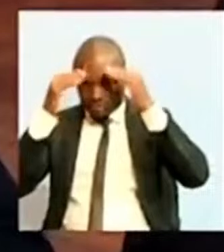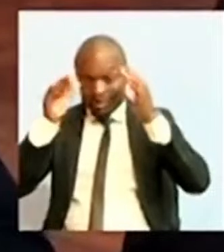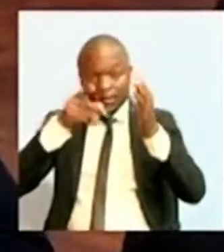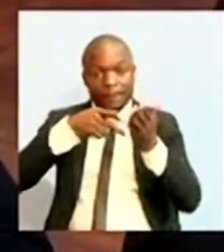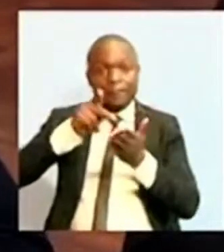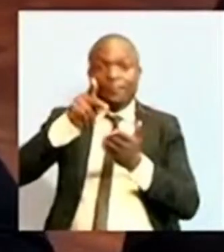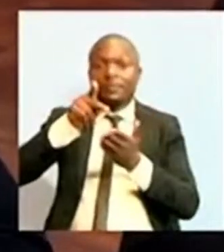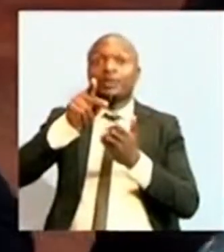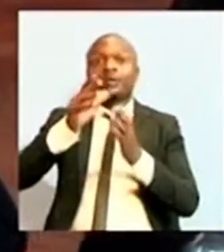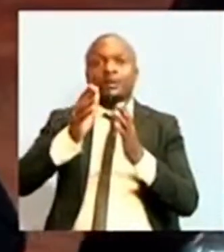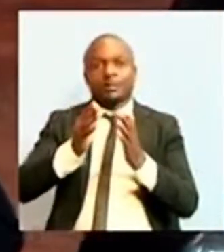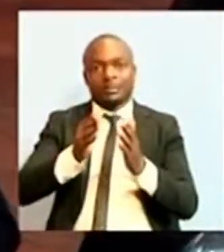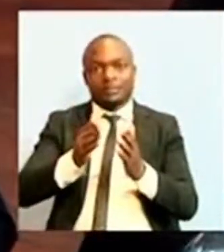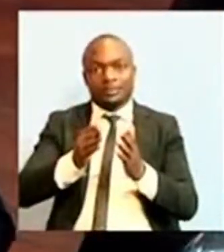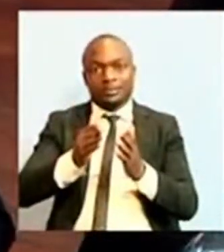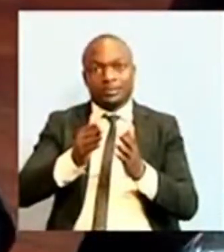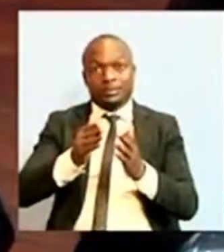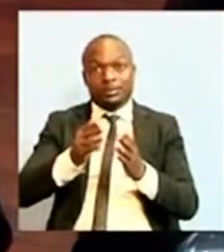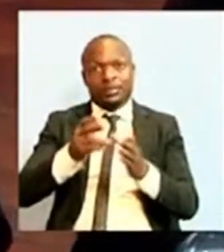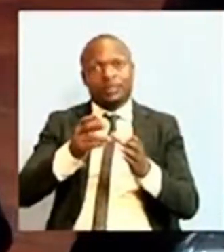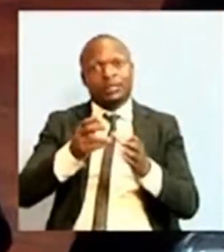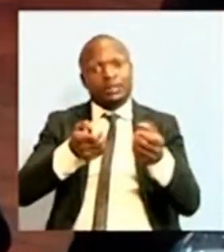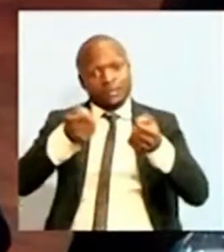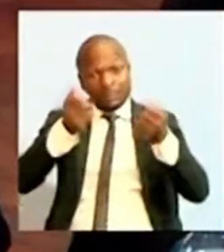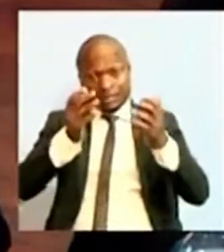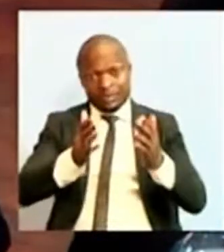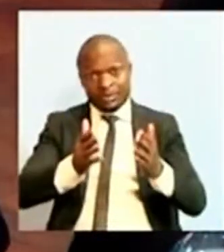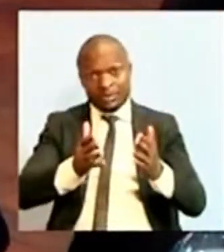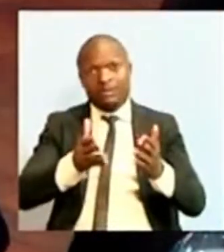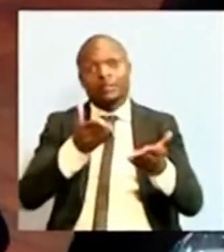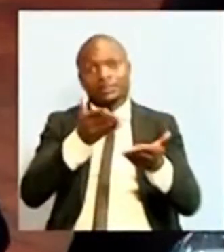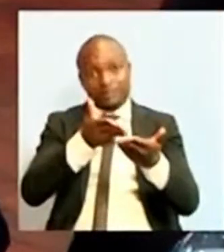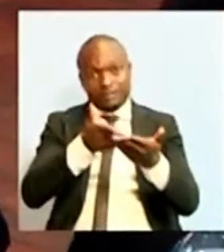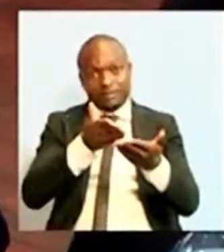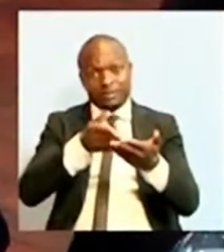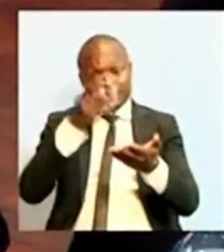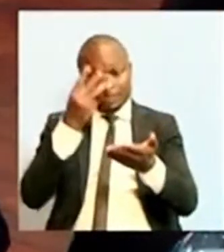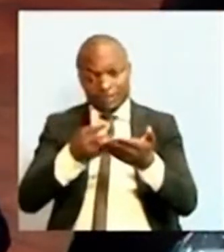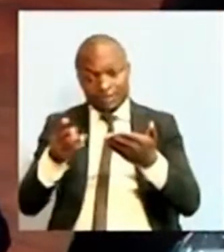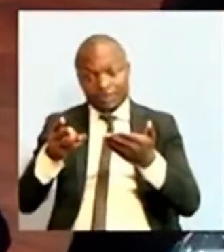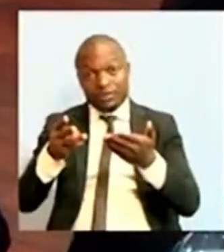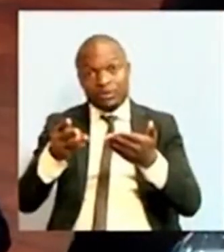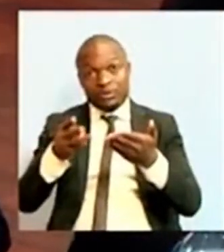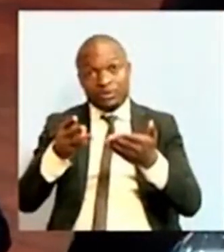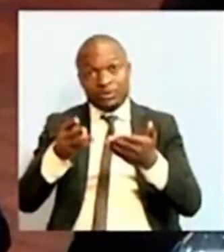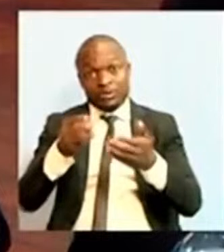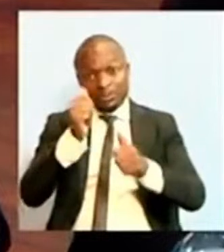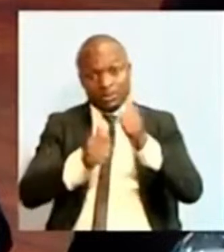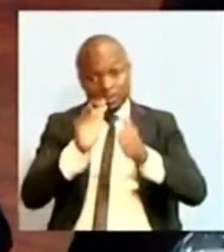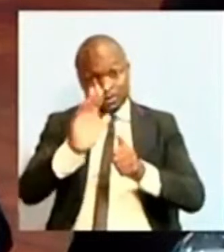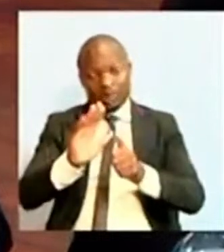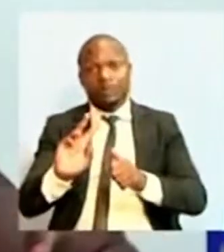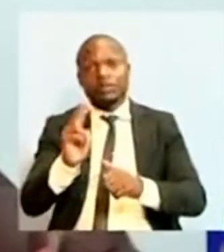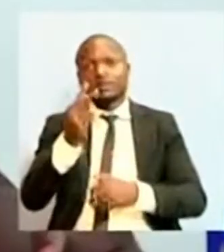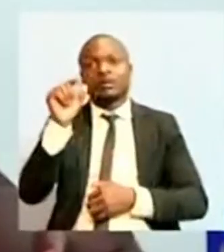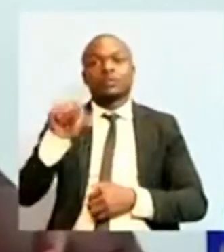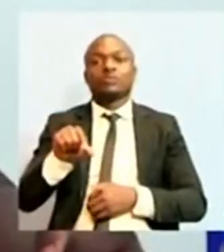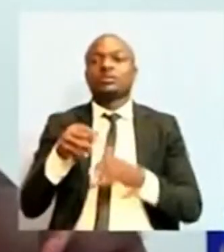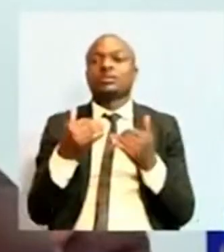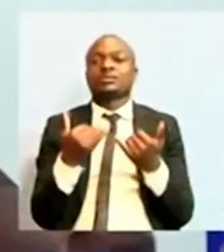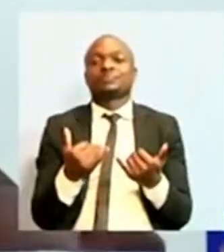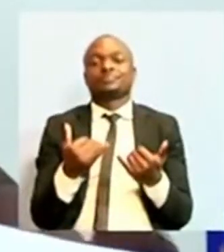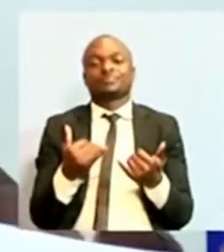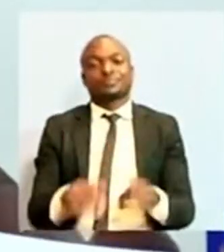the trackers. Otherwise, it's a matter that has advanced. We're in the second quarter. We are